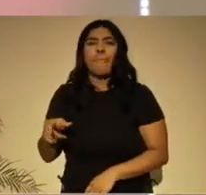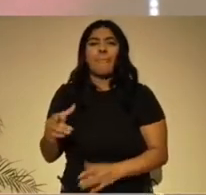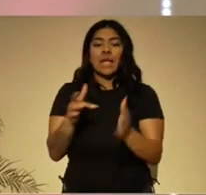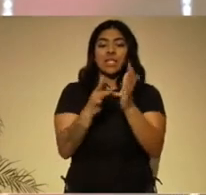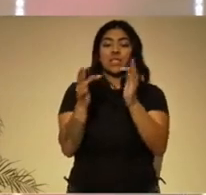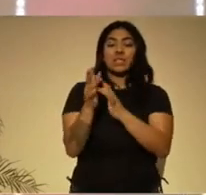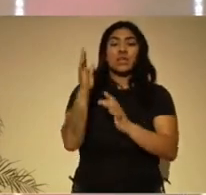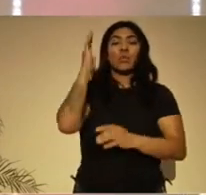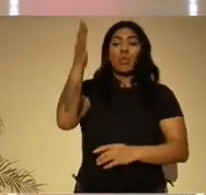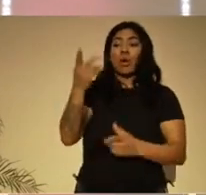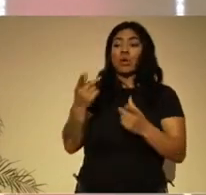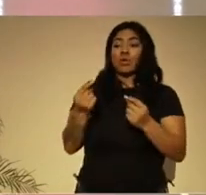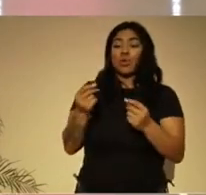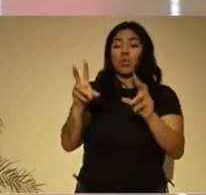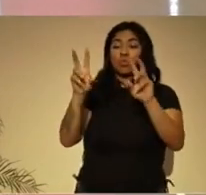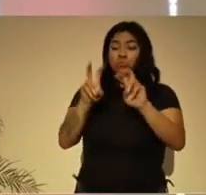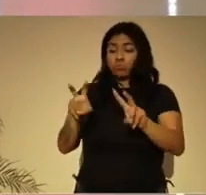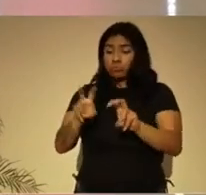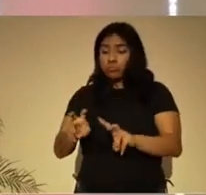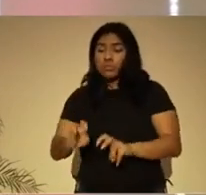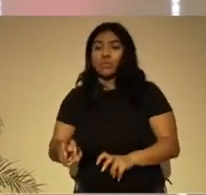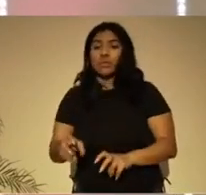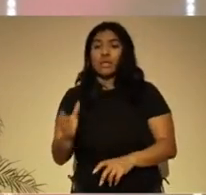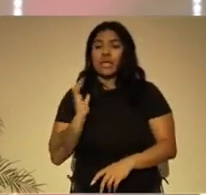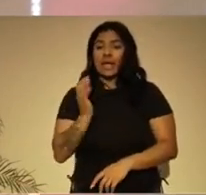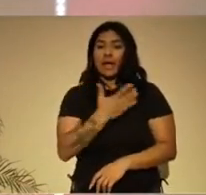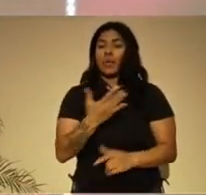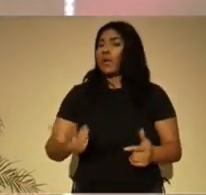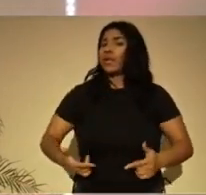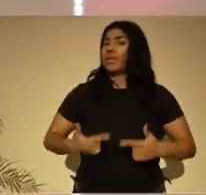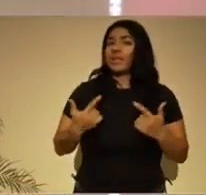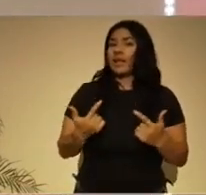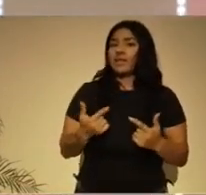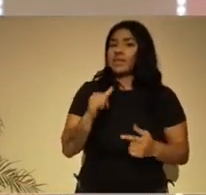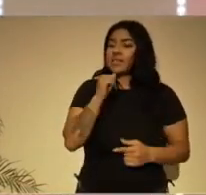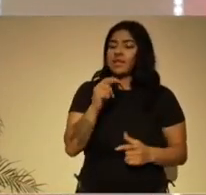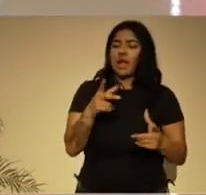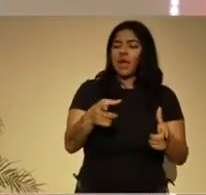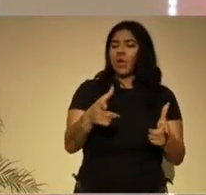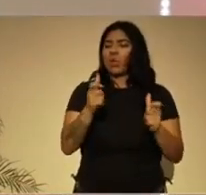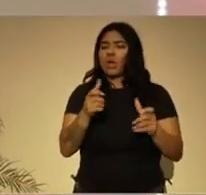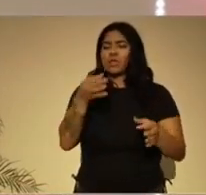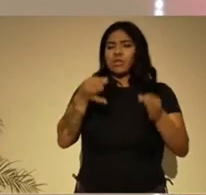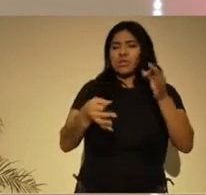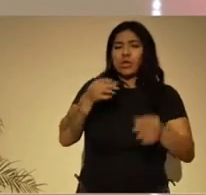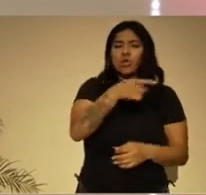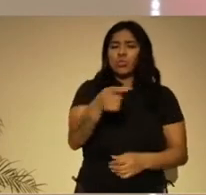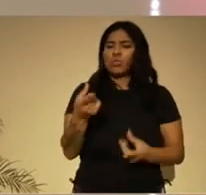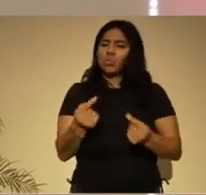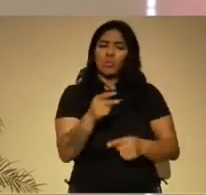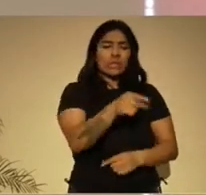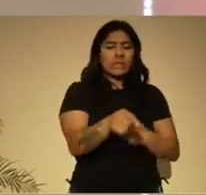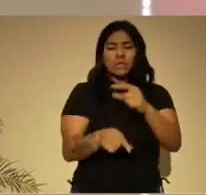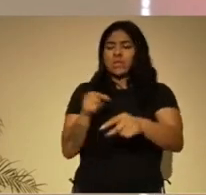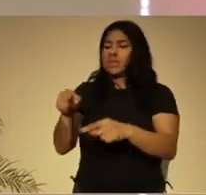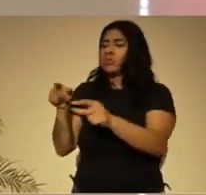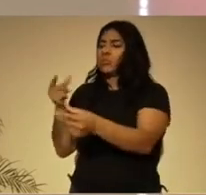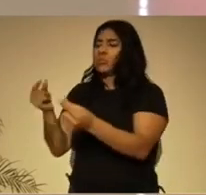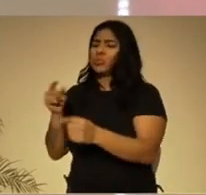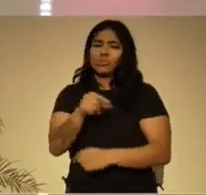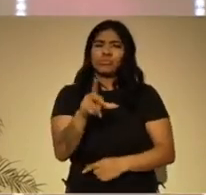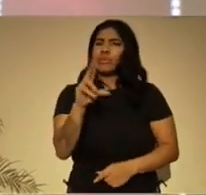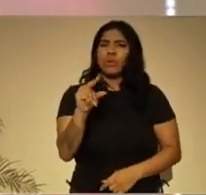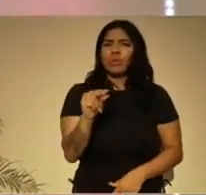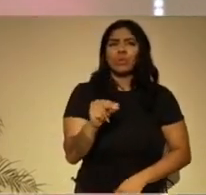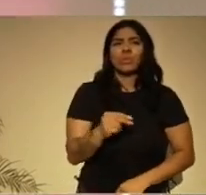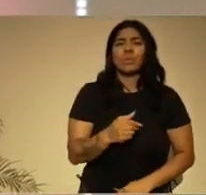an investigation in our lives. He's not just so quick to like judge and be like, you did this, you did that, you did that, you did that, you did